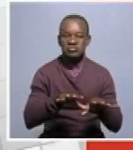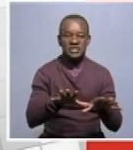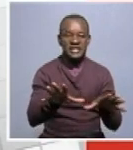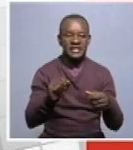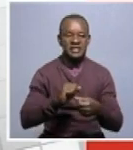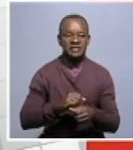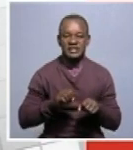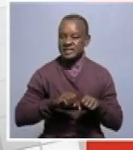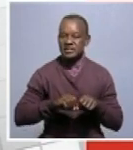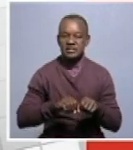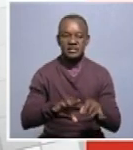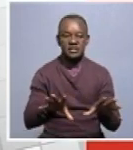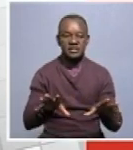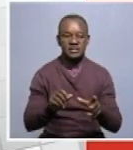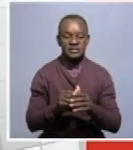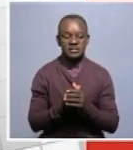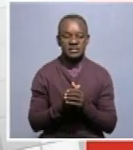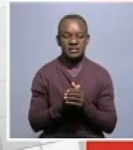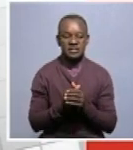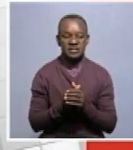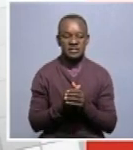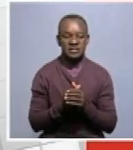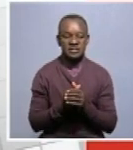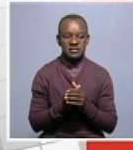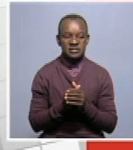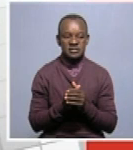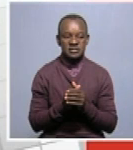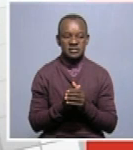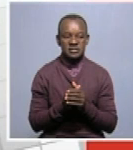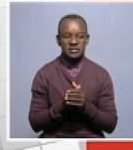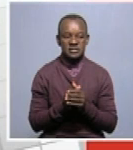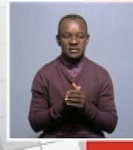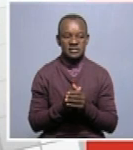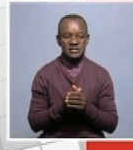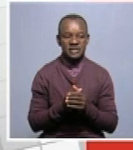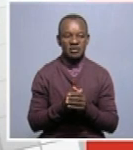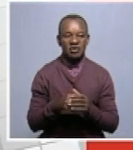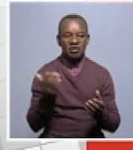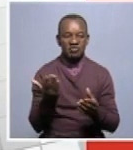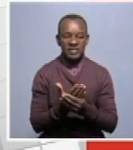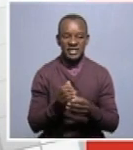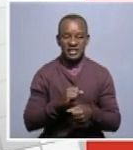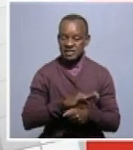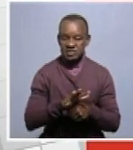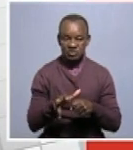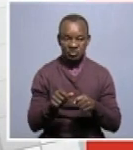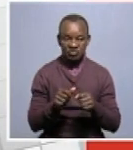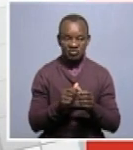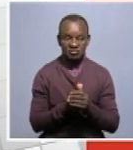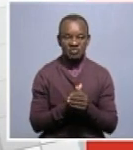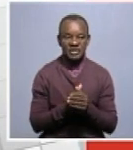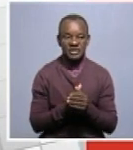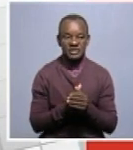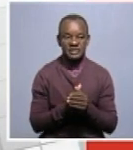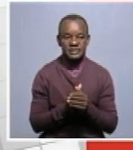double of the previous variant, the alpha variant of the virus. And because of this, it is